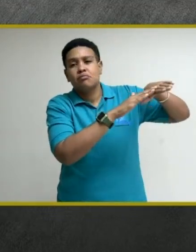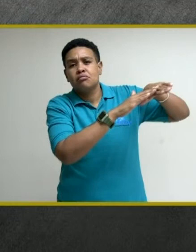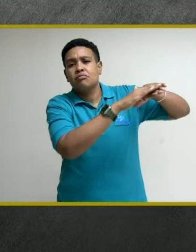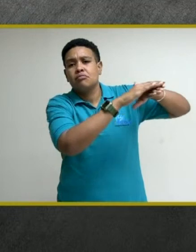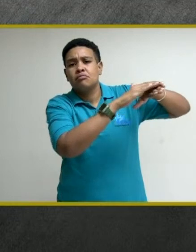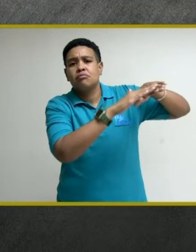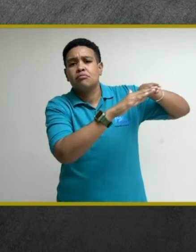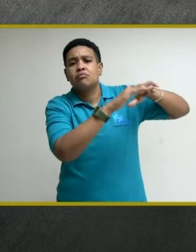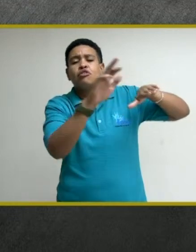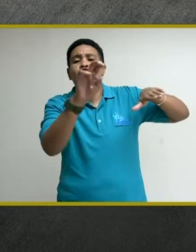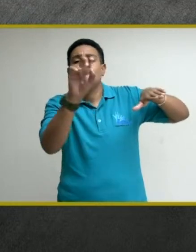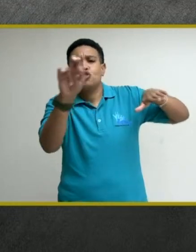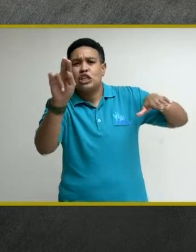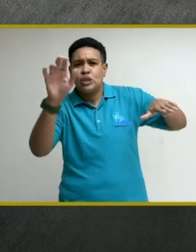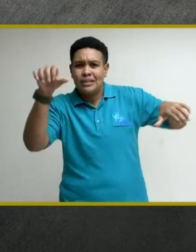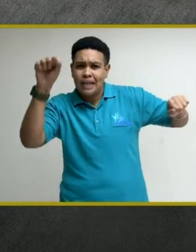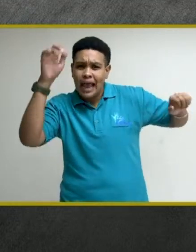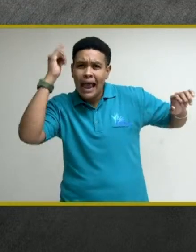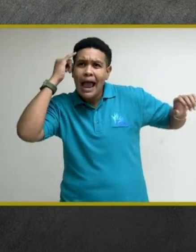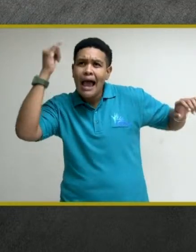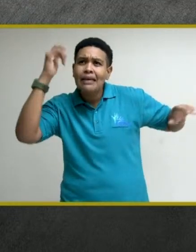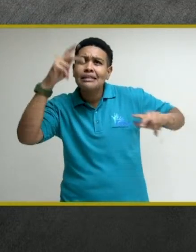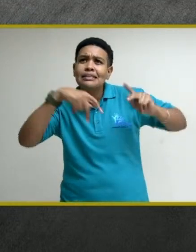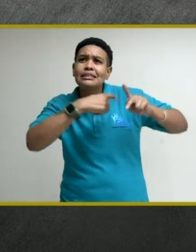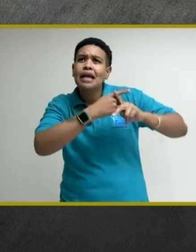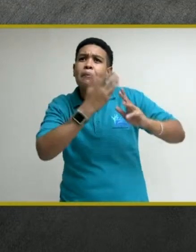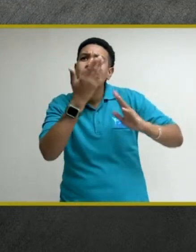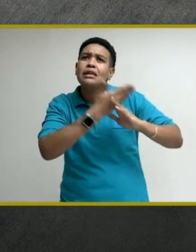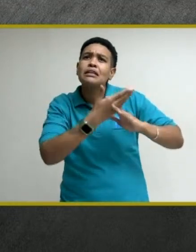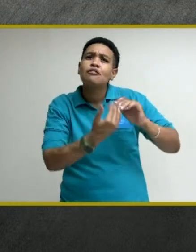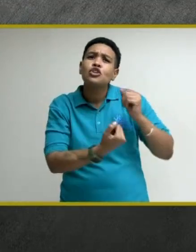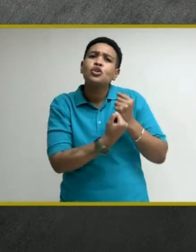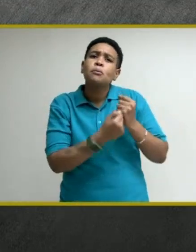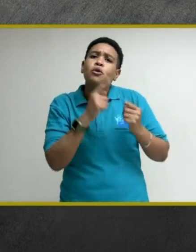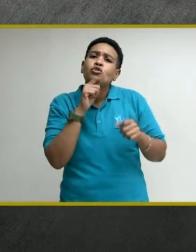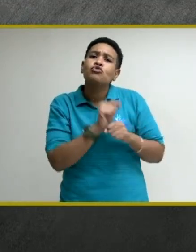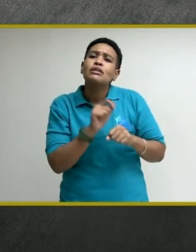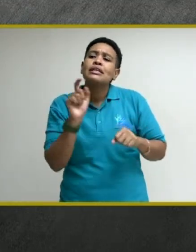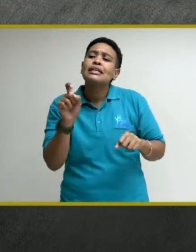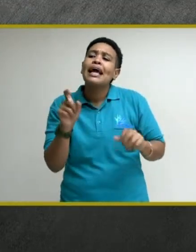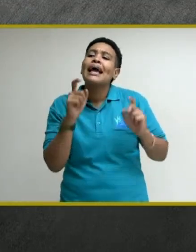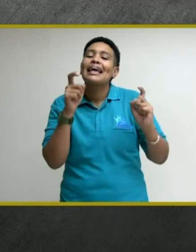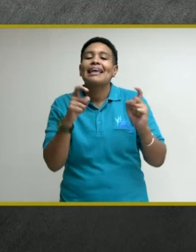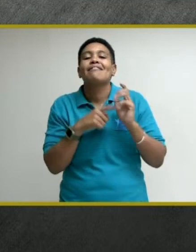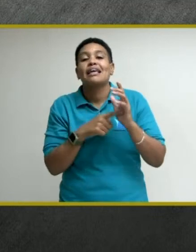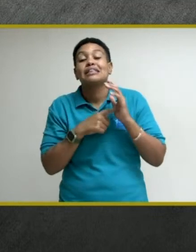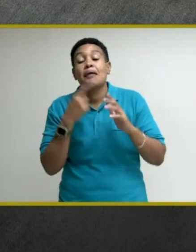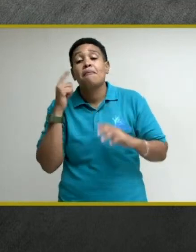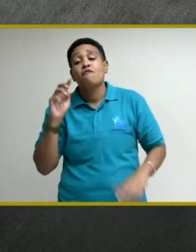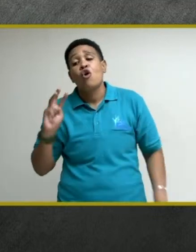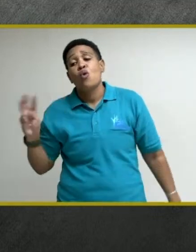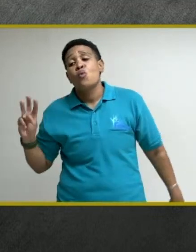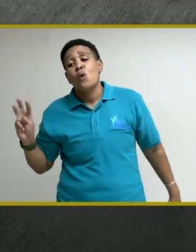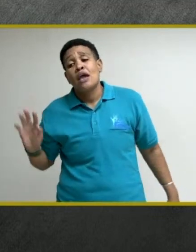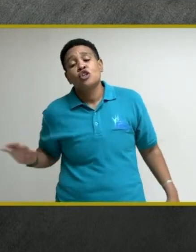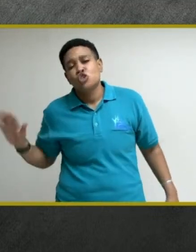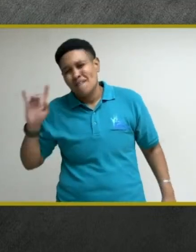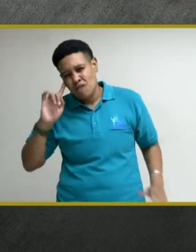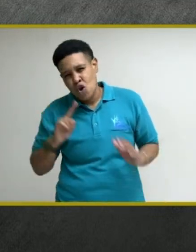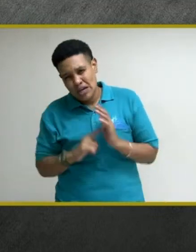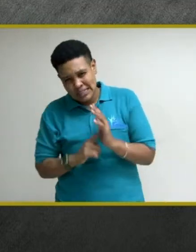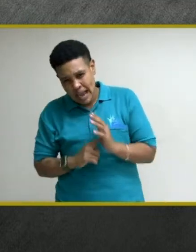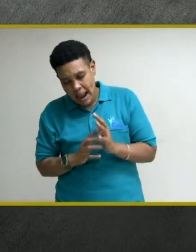the types of interventions that would be necessary. So if I give an example, just for the Western region, for